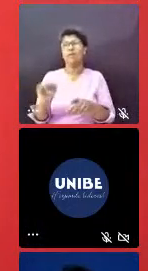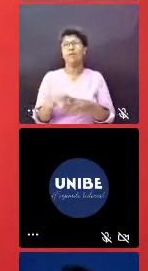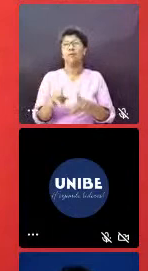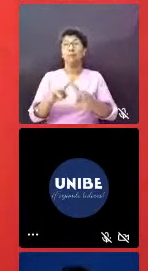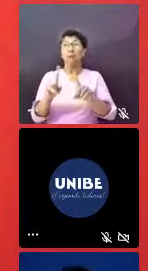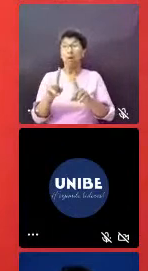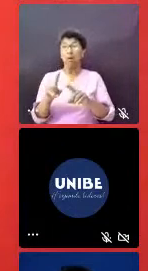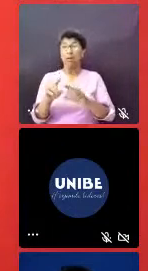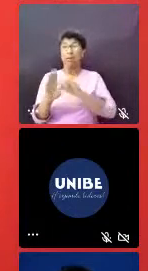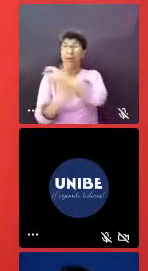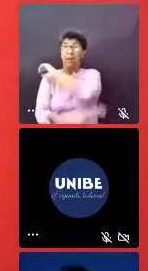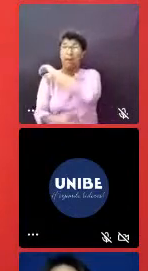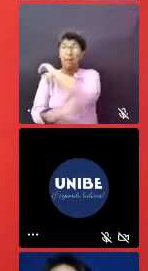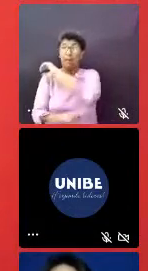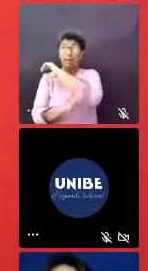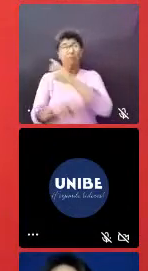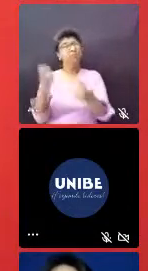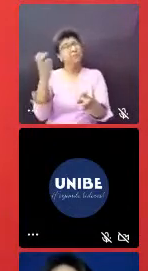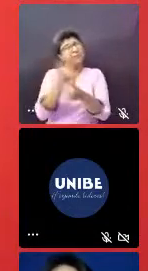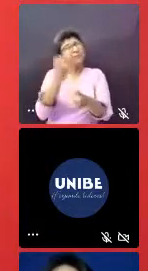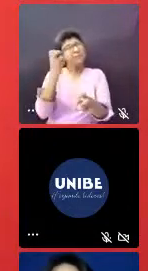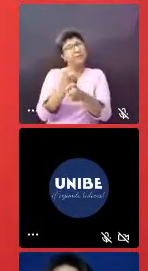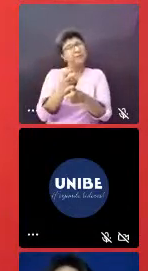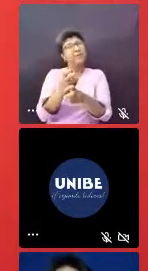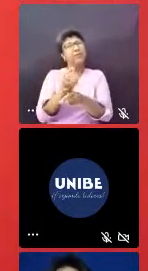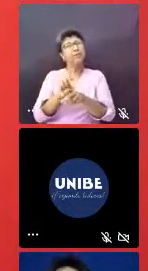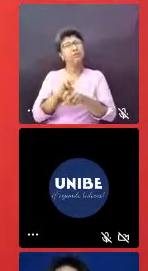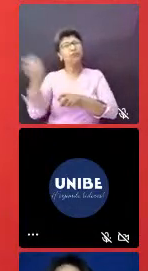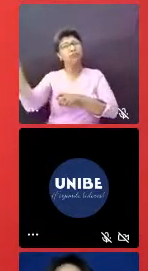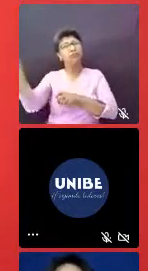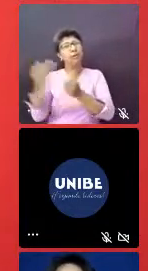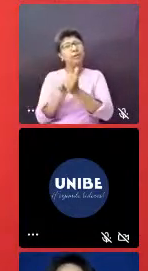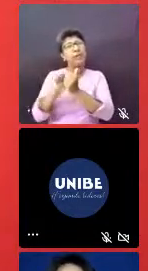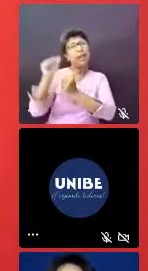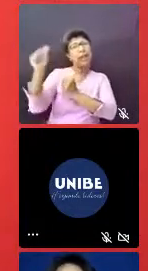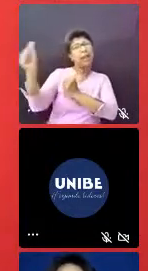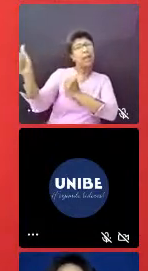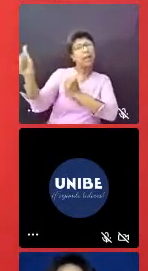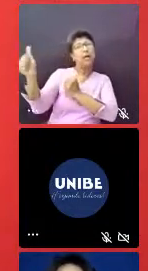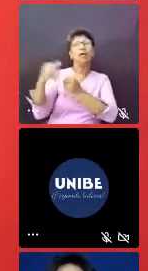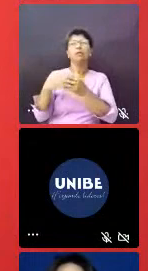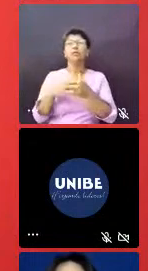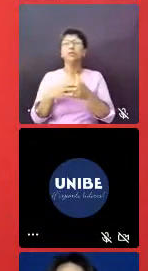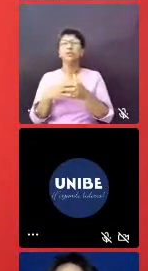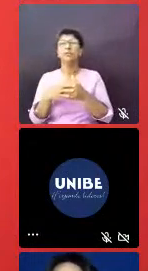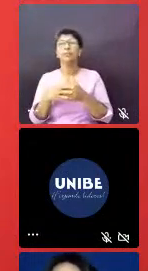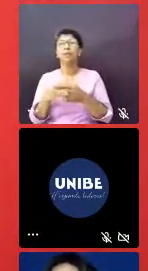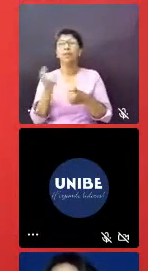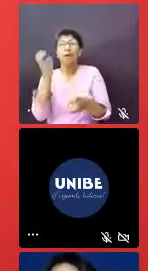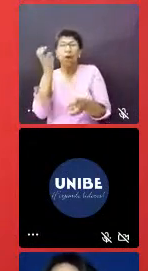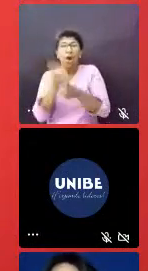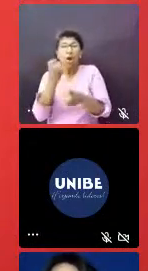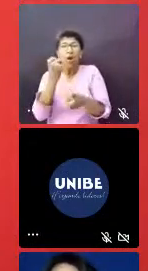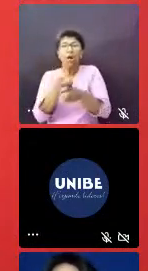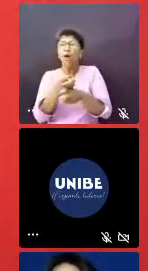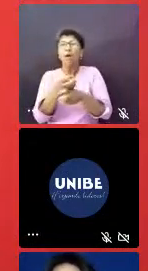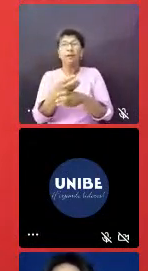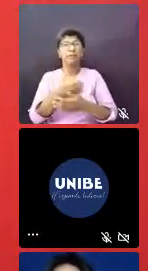the situation is much more difficult because in remote locations, there is hardly